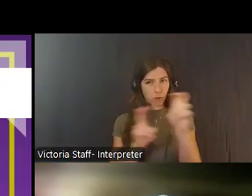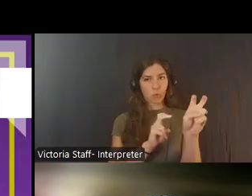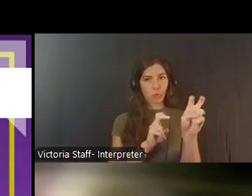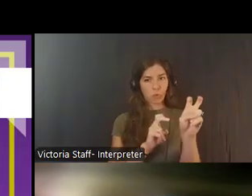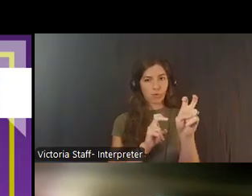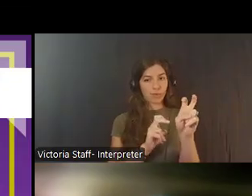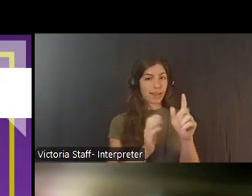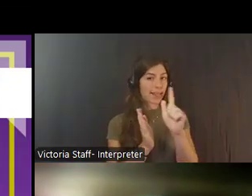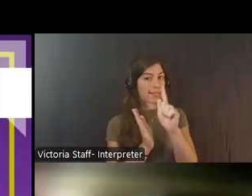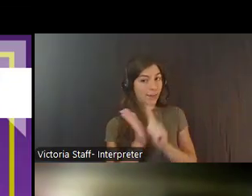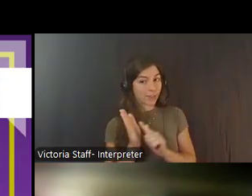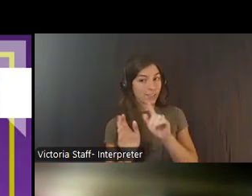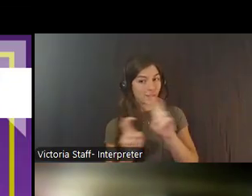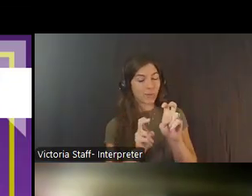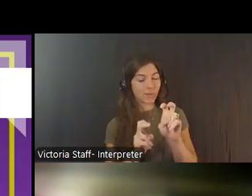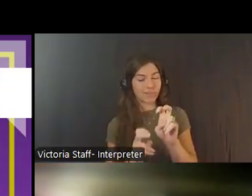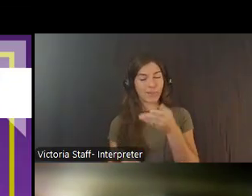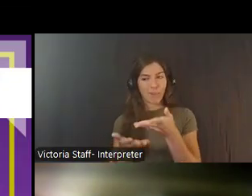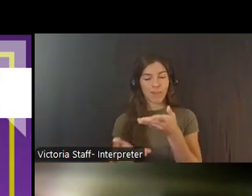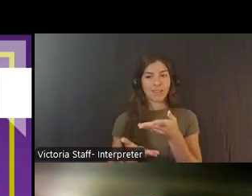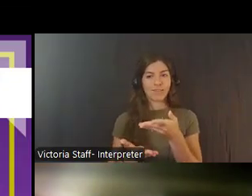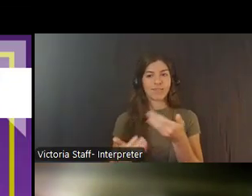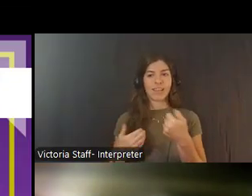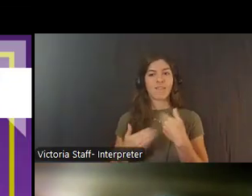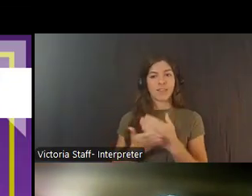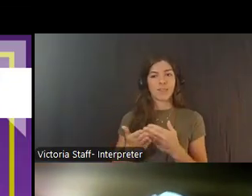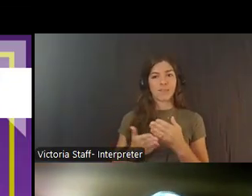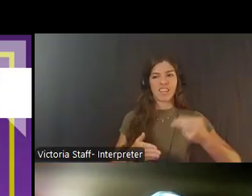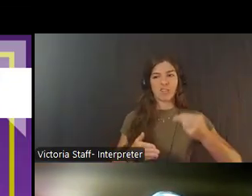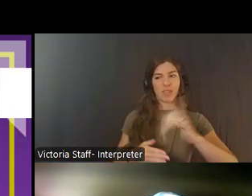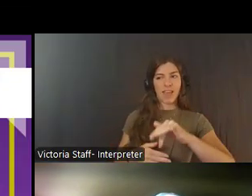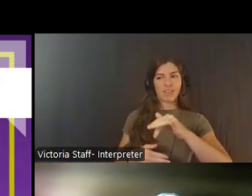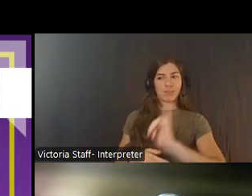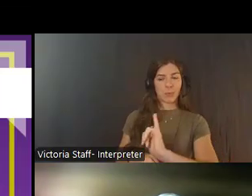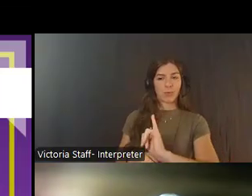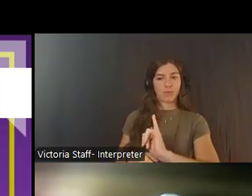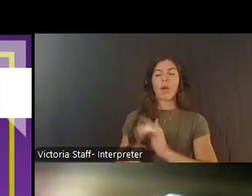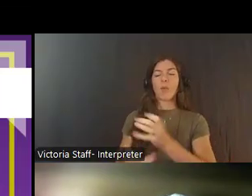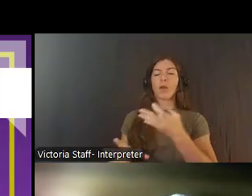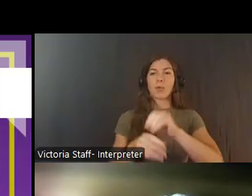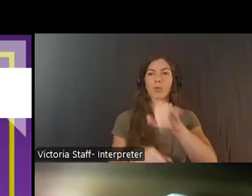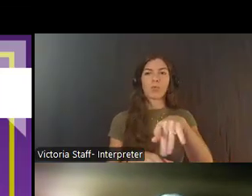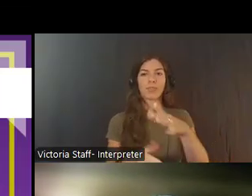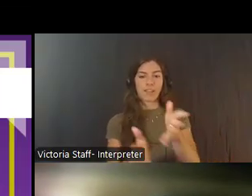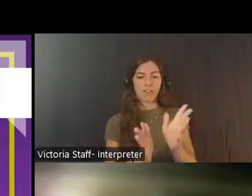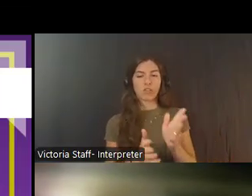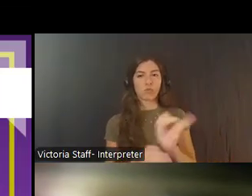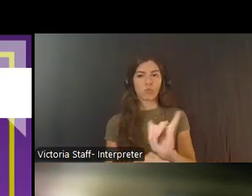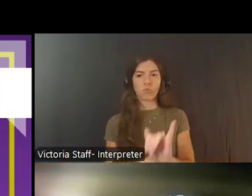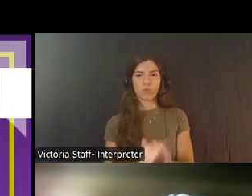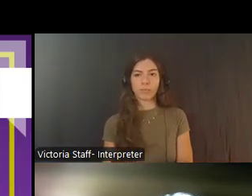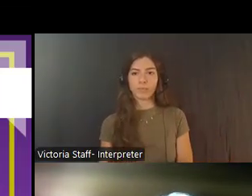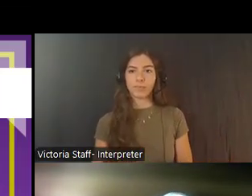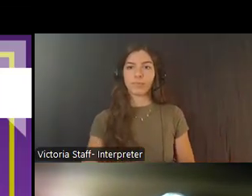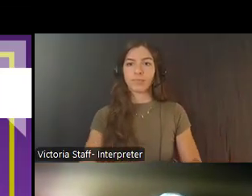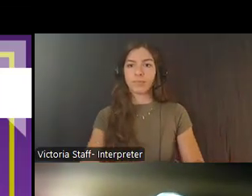Legal issues, yeah. maybe. I do have some history with it as well. I definitely would like to include you. Yes, you Joanna. Thank you. Well,